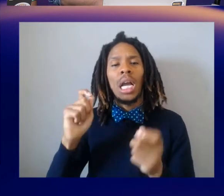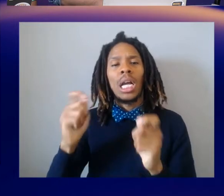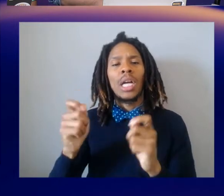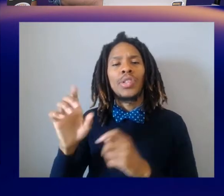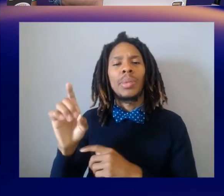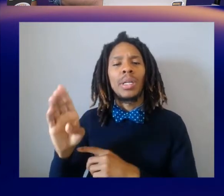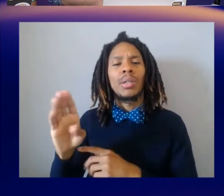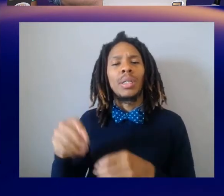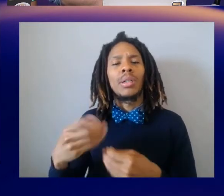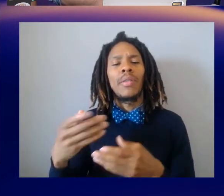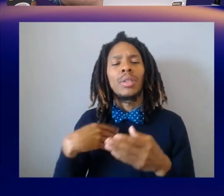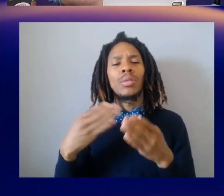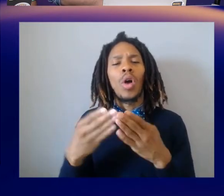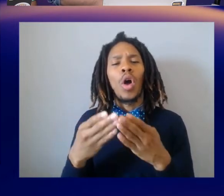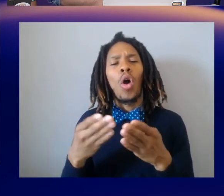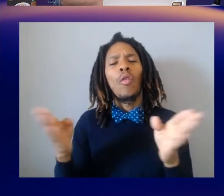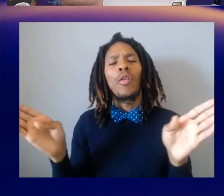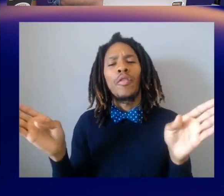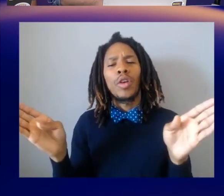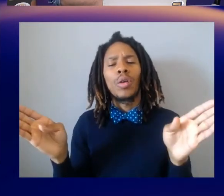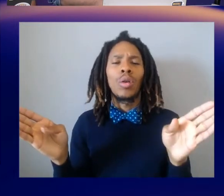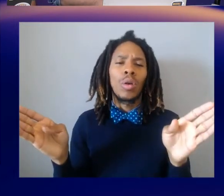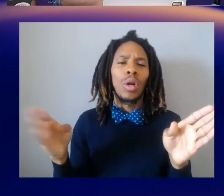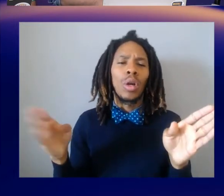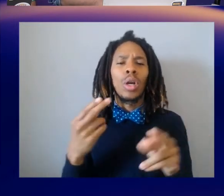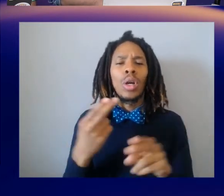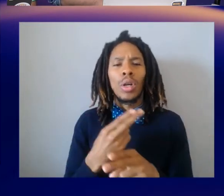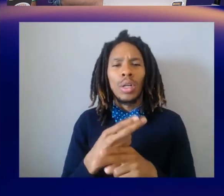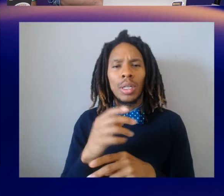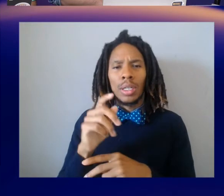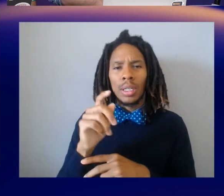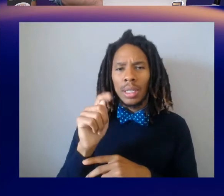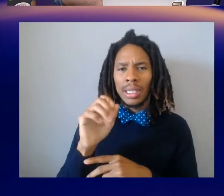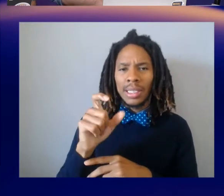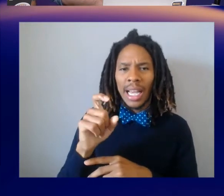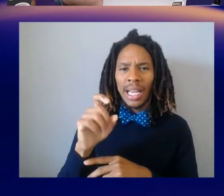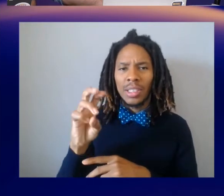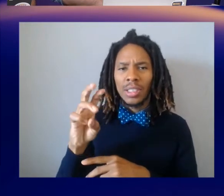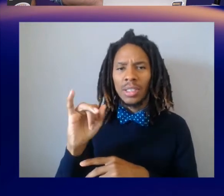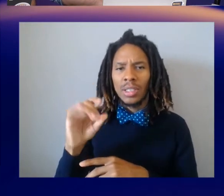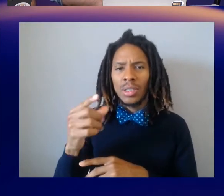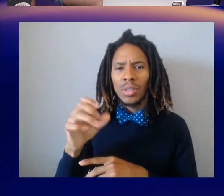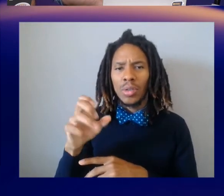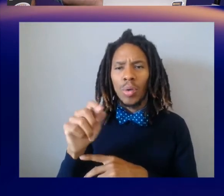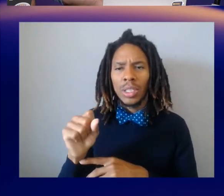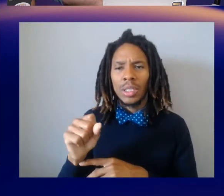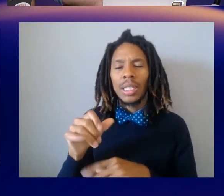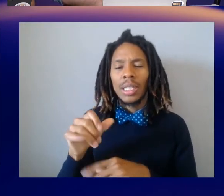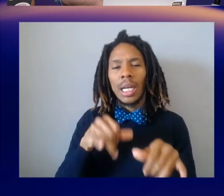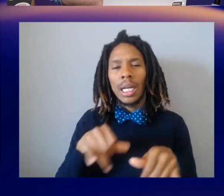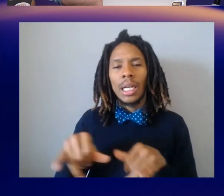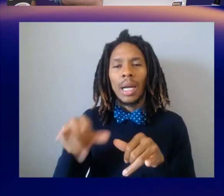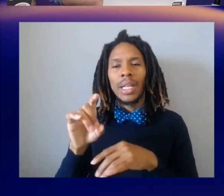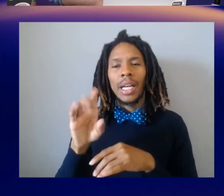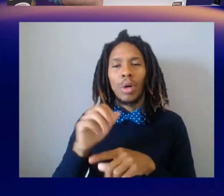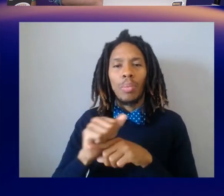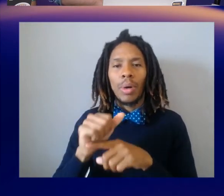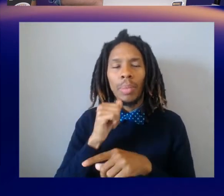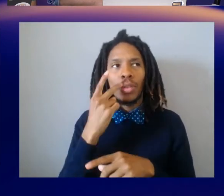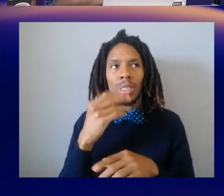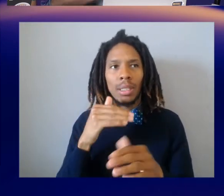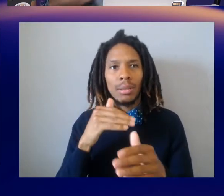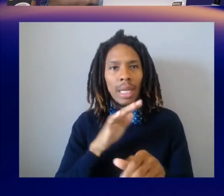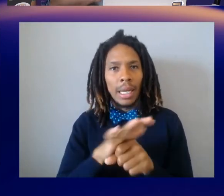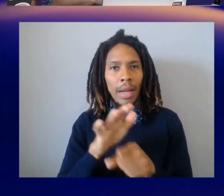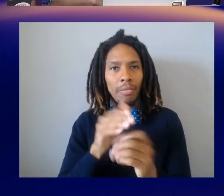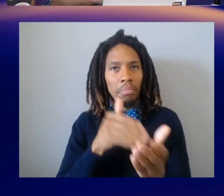an overview of, we're using text widgets in here. This is a common dashboarding practice that I obviously don't see enough of. So